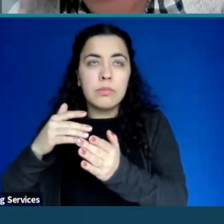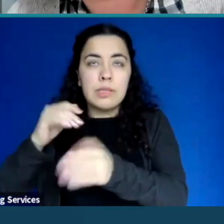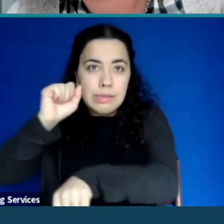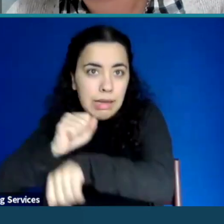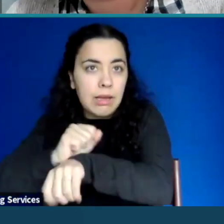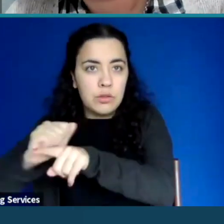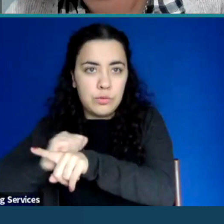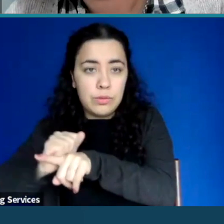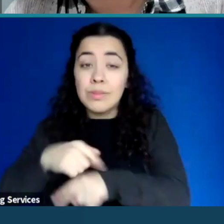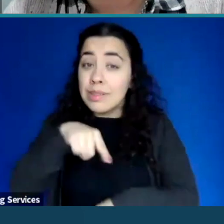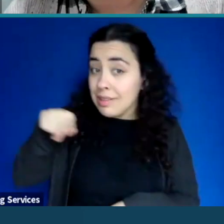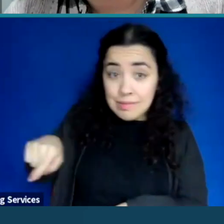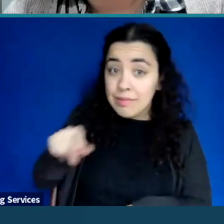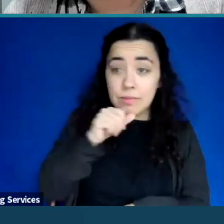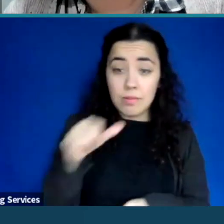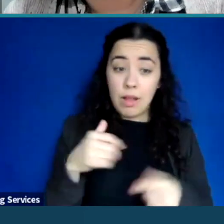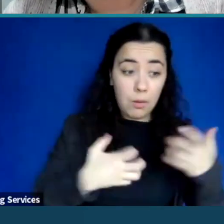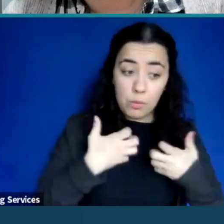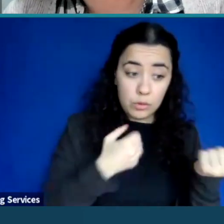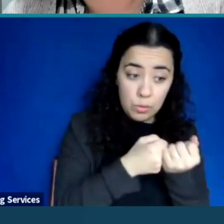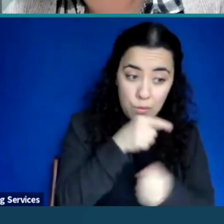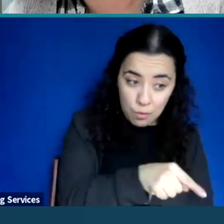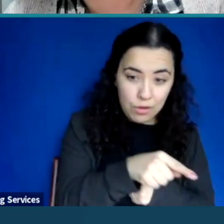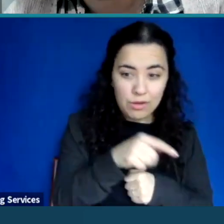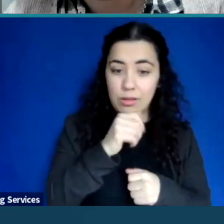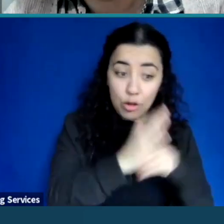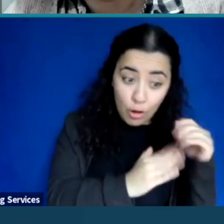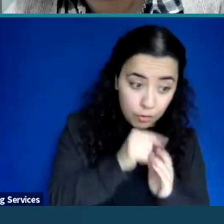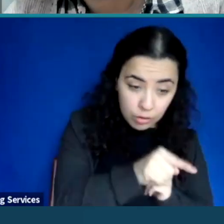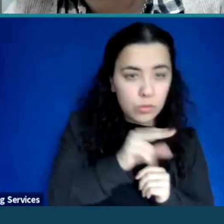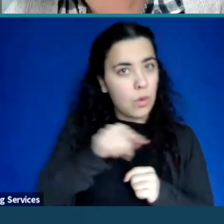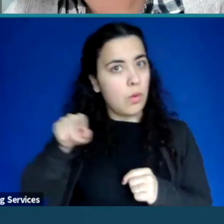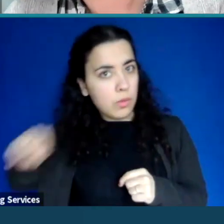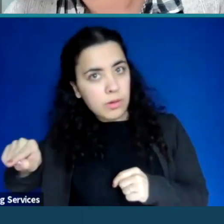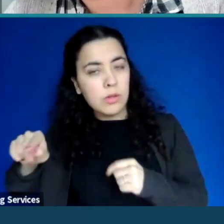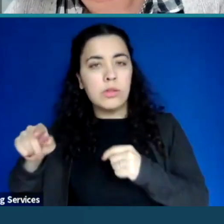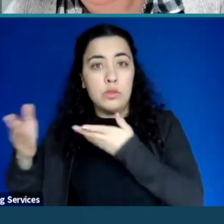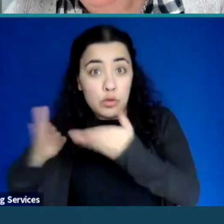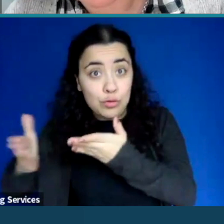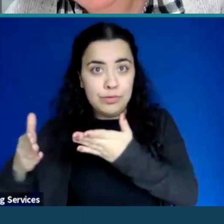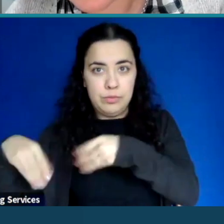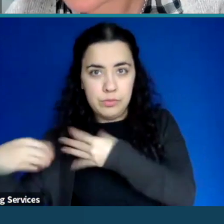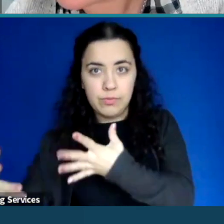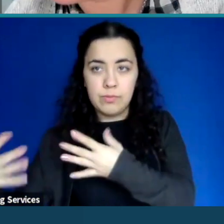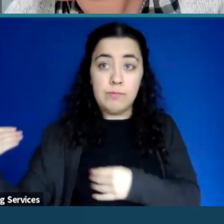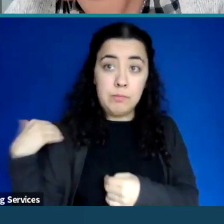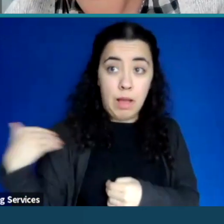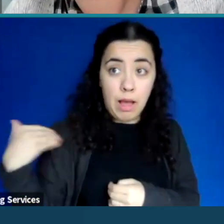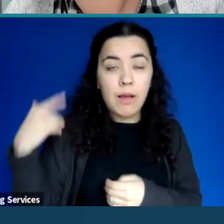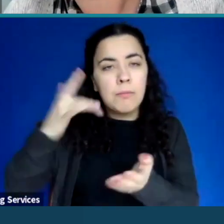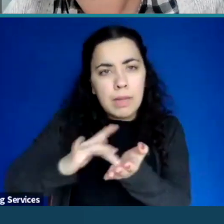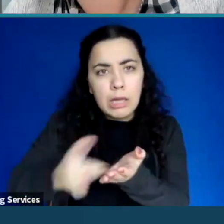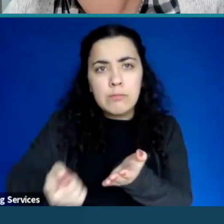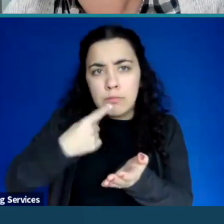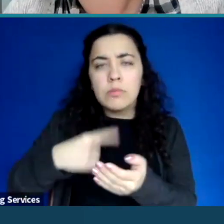support, not comfort, but is actually task trained to do things like remind them when to take medication. If they have